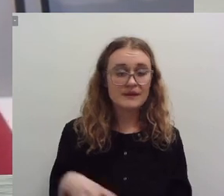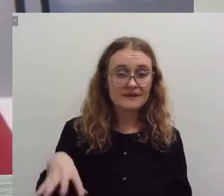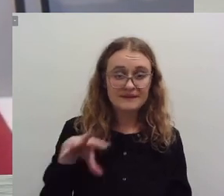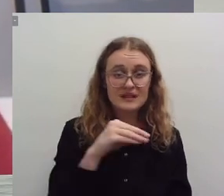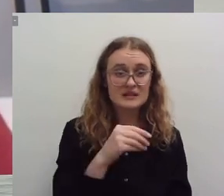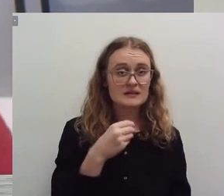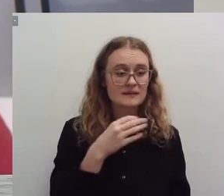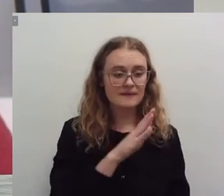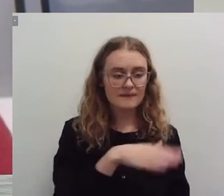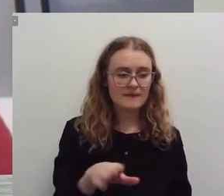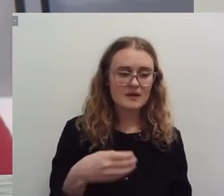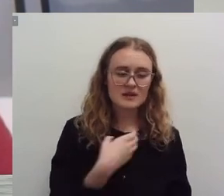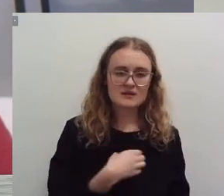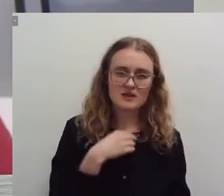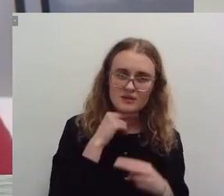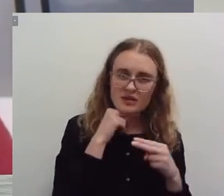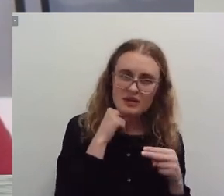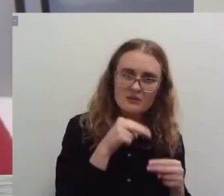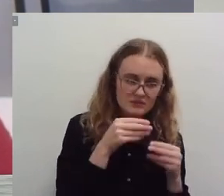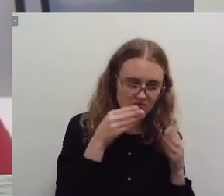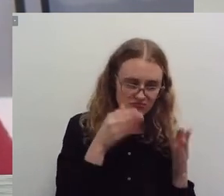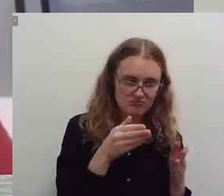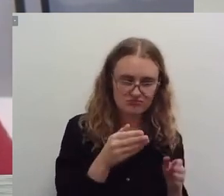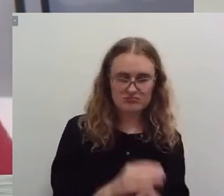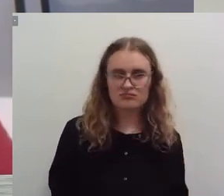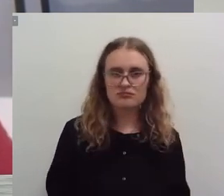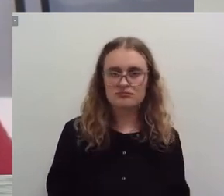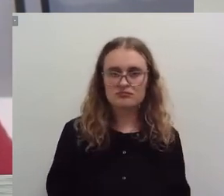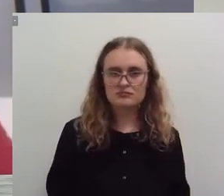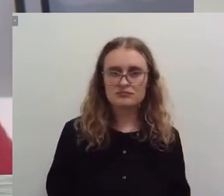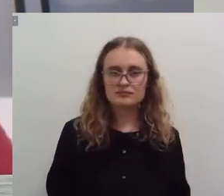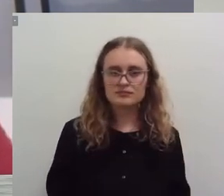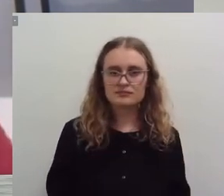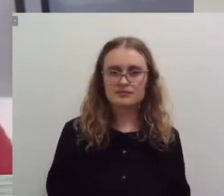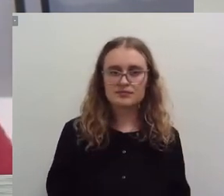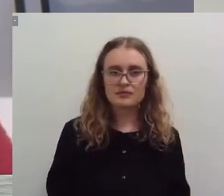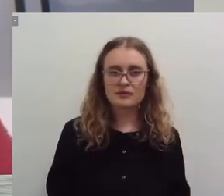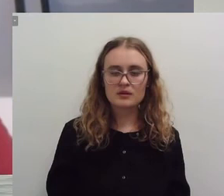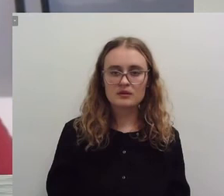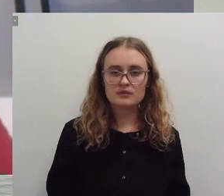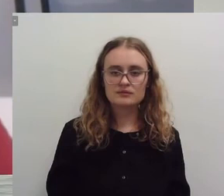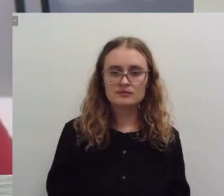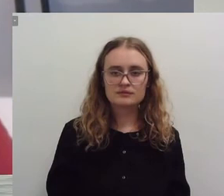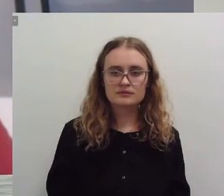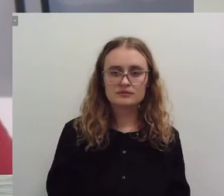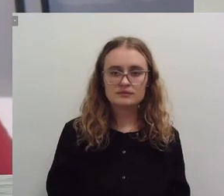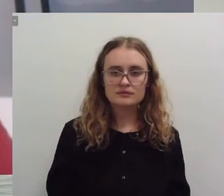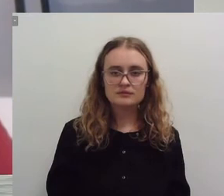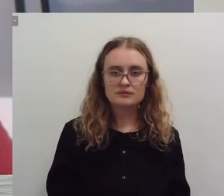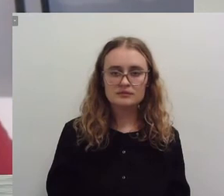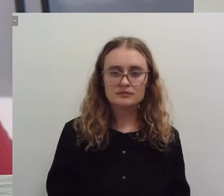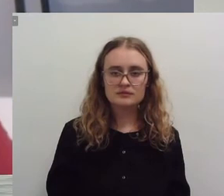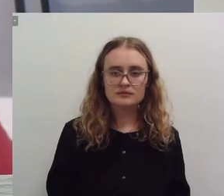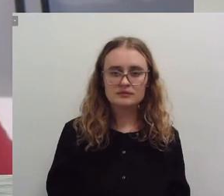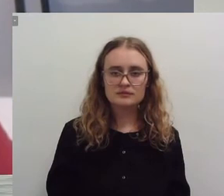The other resistance, I think, is the hardest one, is that kids get to move around a lot. So we're